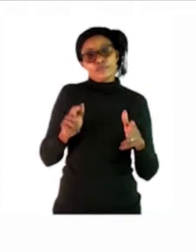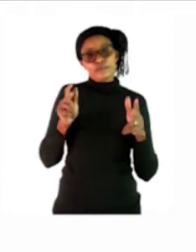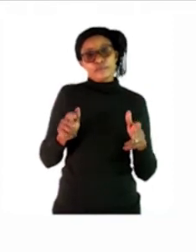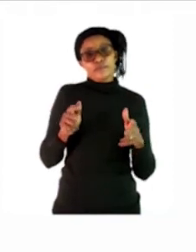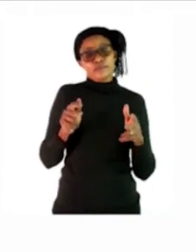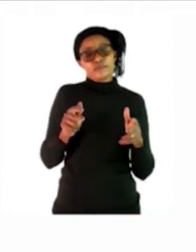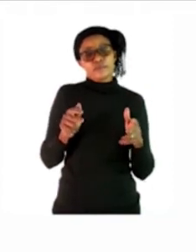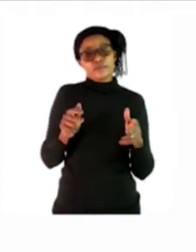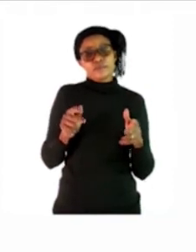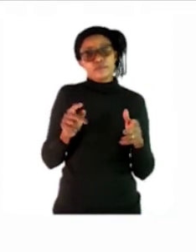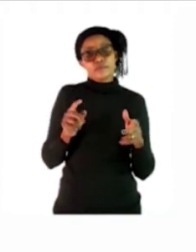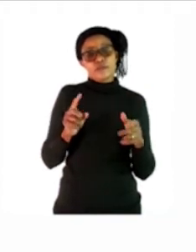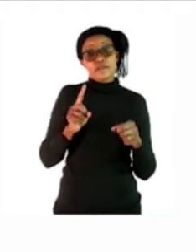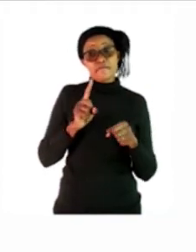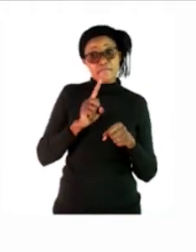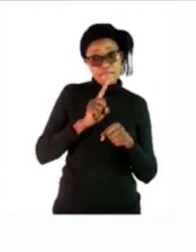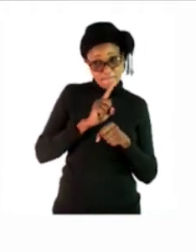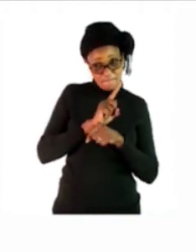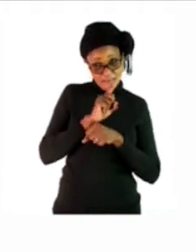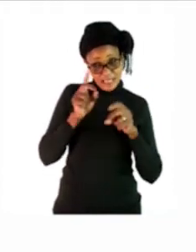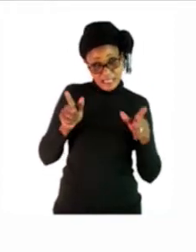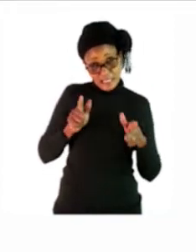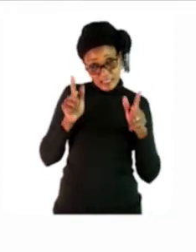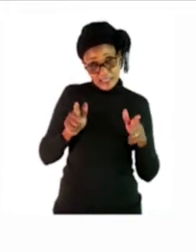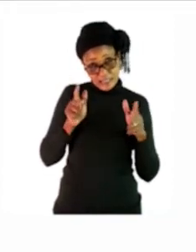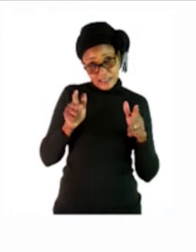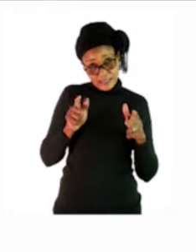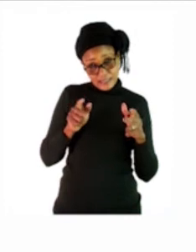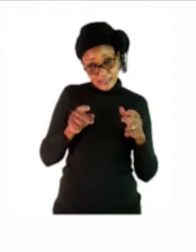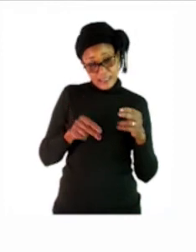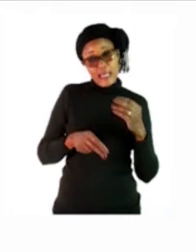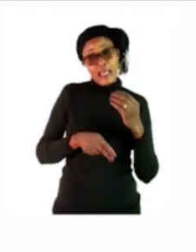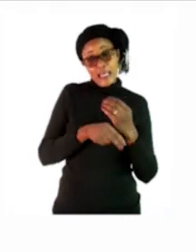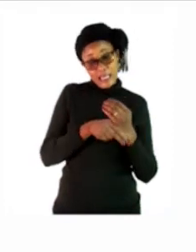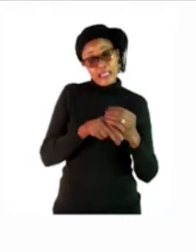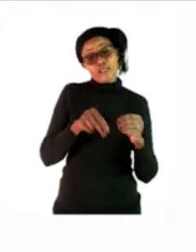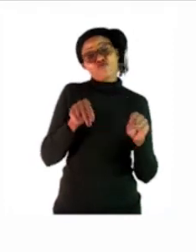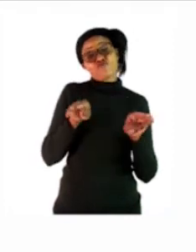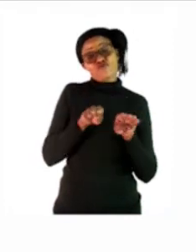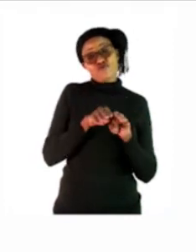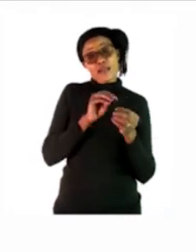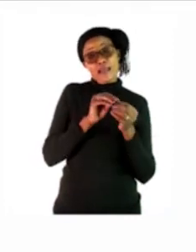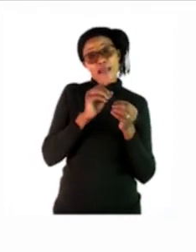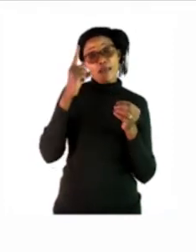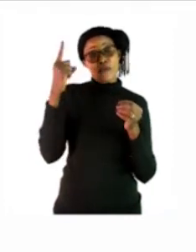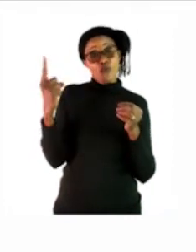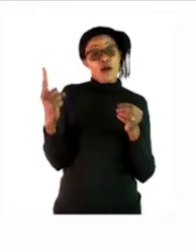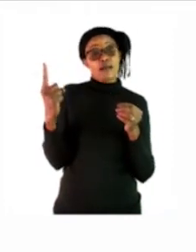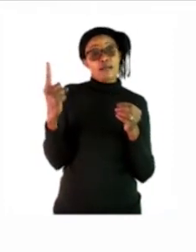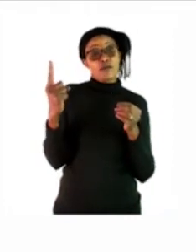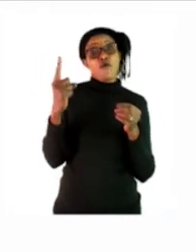So, in the first train, it is double of 1. 1